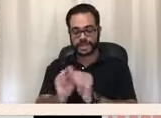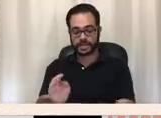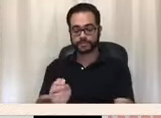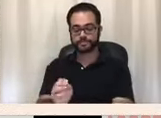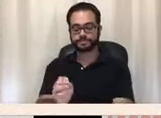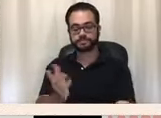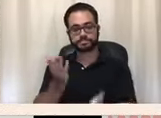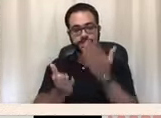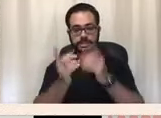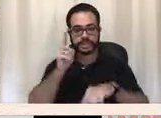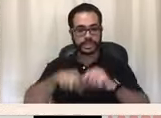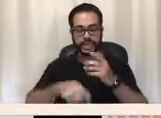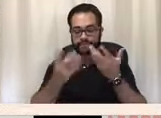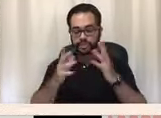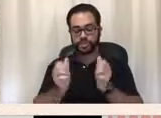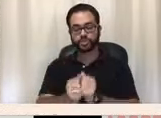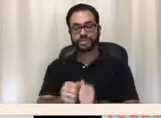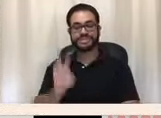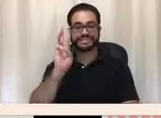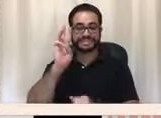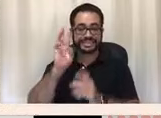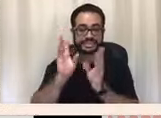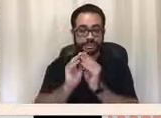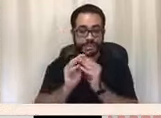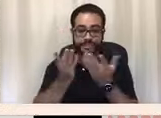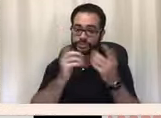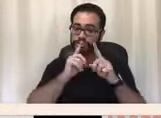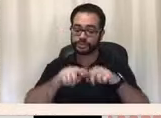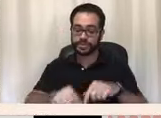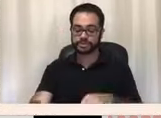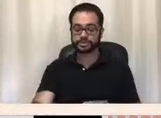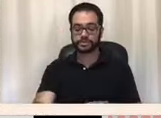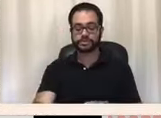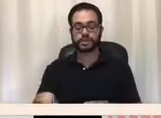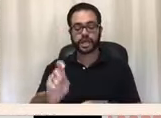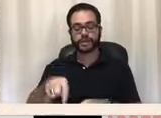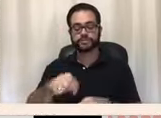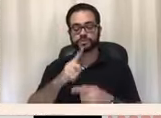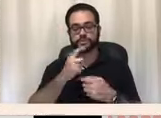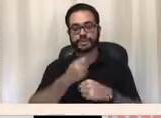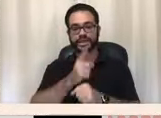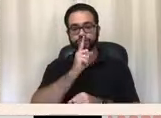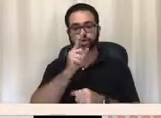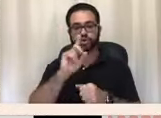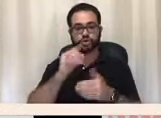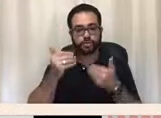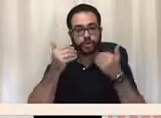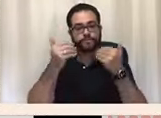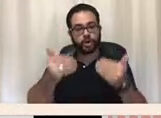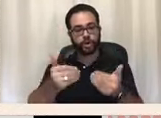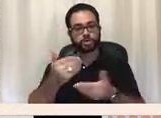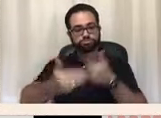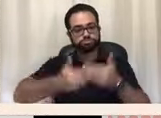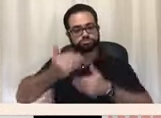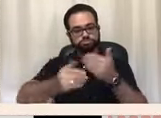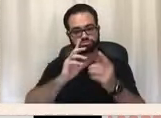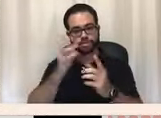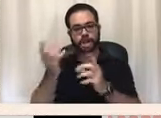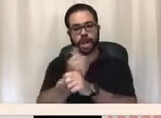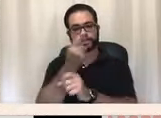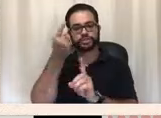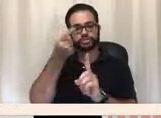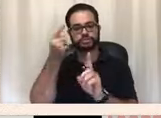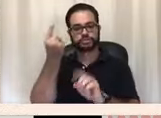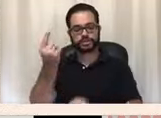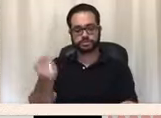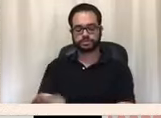in 6 meetings. Just ensure that you are moving forward and you are accomplishing something. Remember, slow and